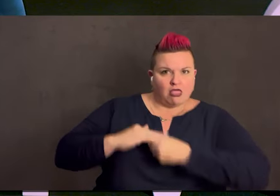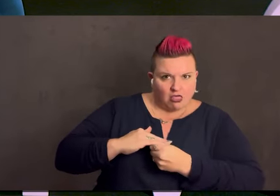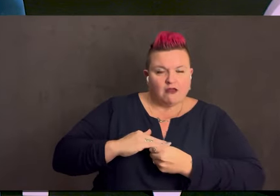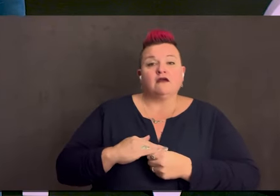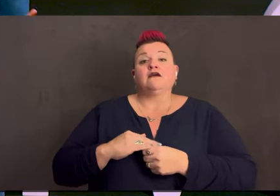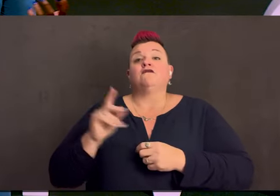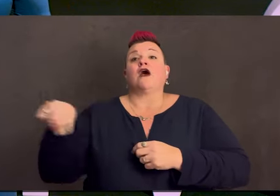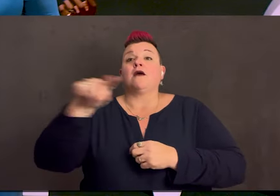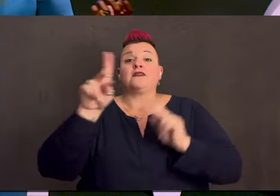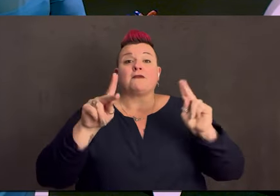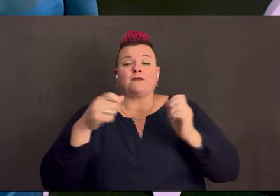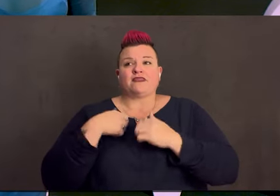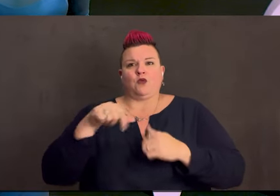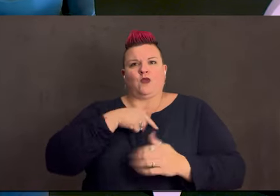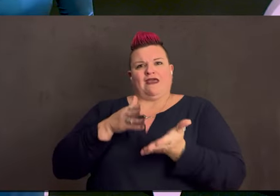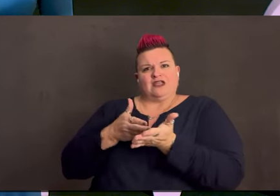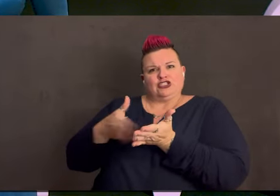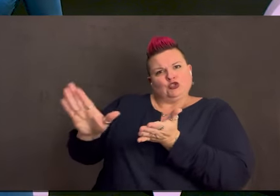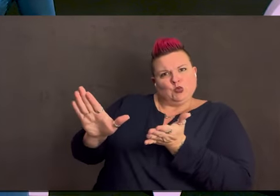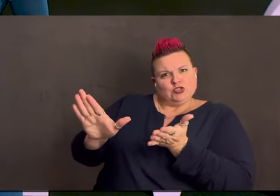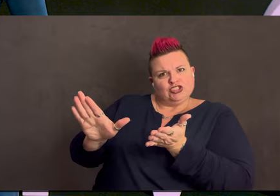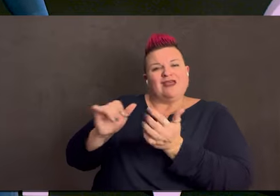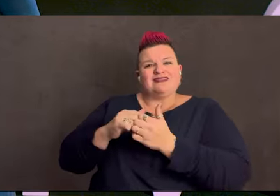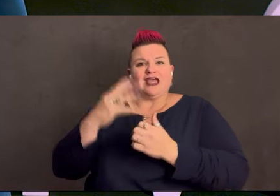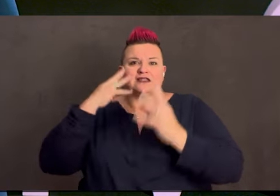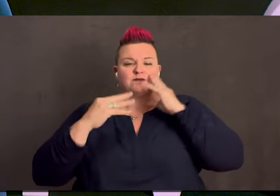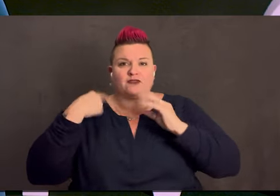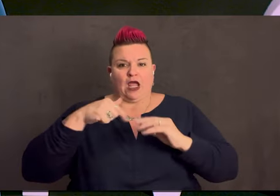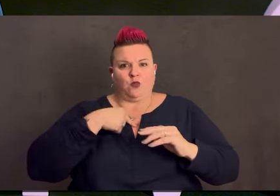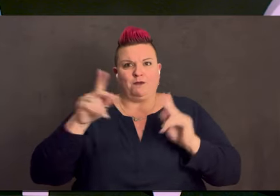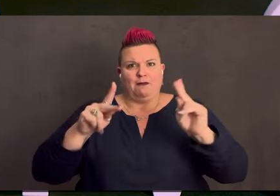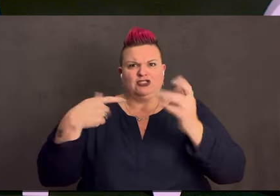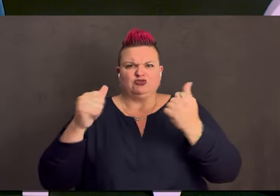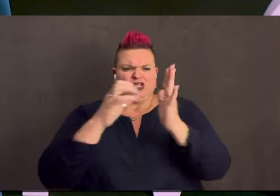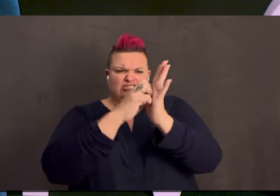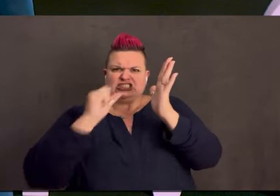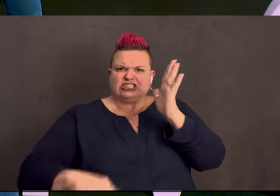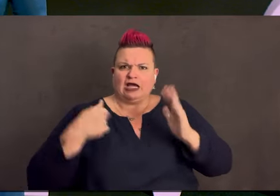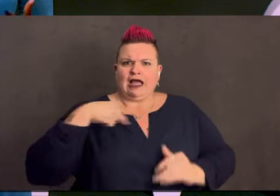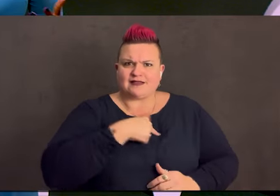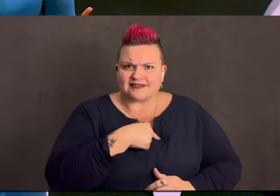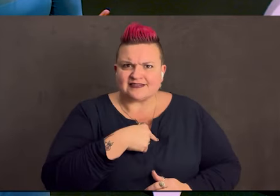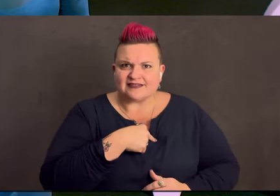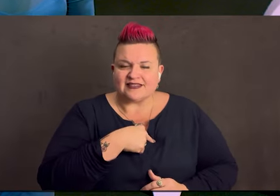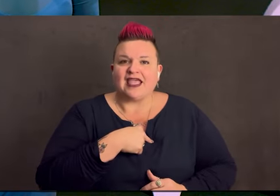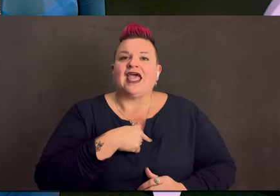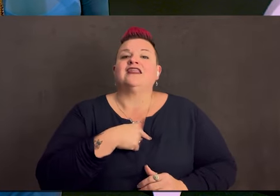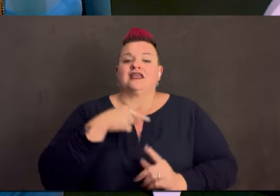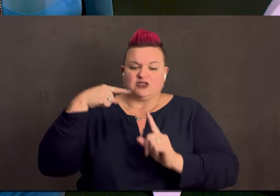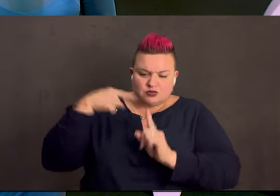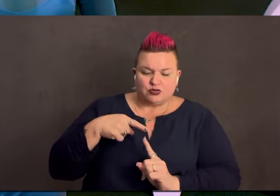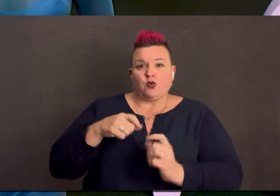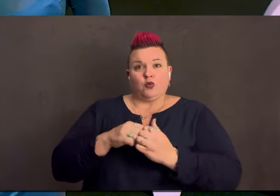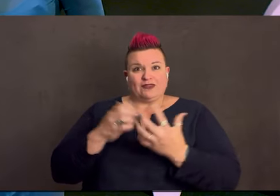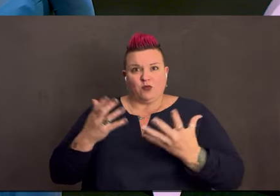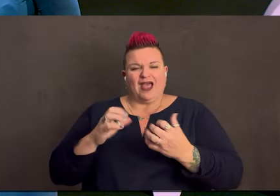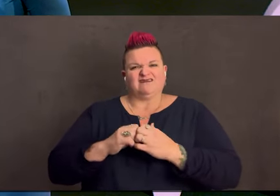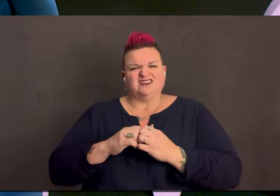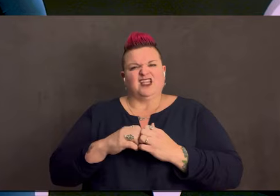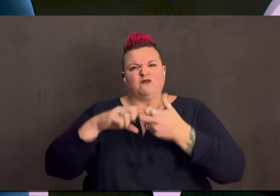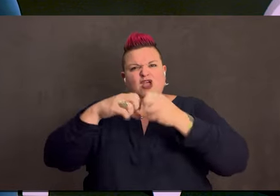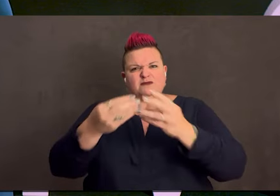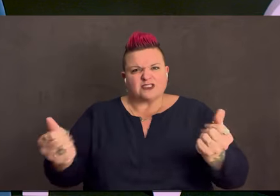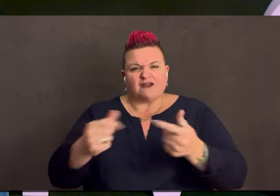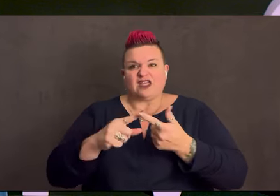face, that come from the exclusion that we face, that come from the erasure that we face. And it is rooted in problem solving. It is rooted